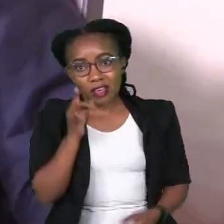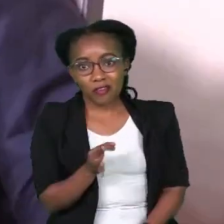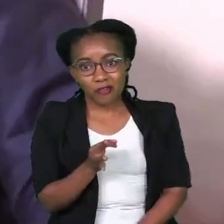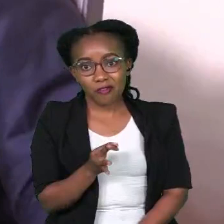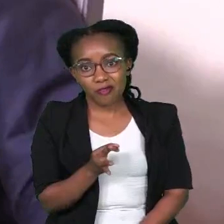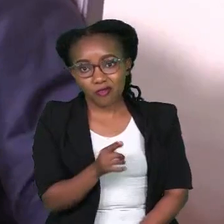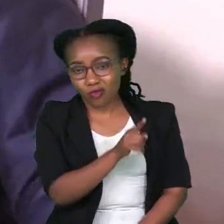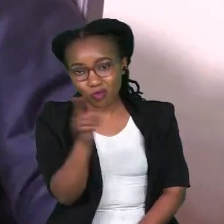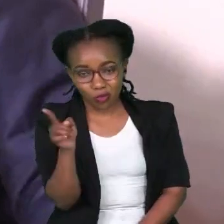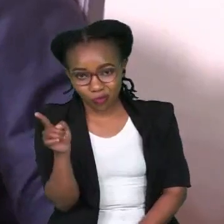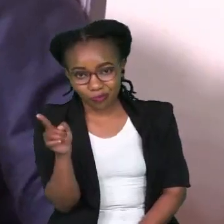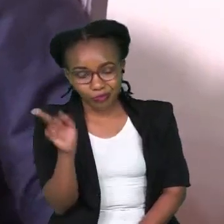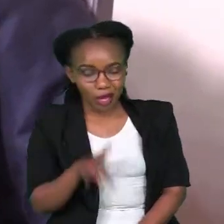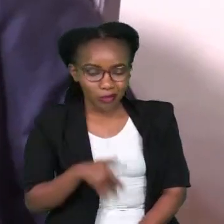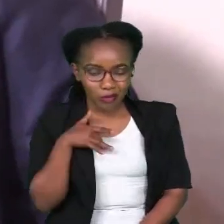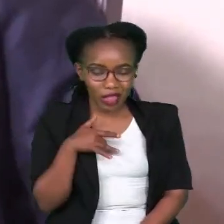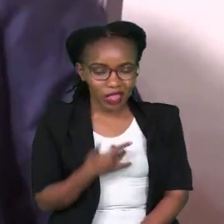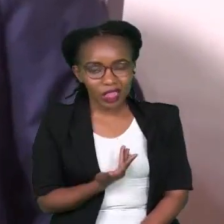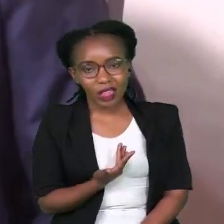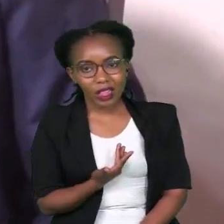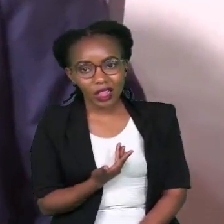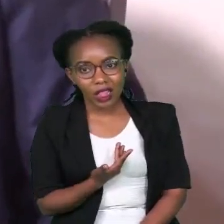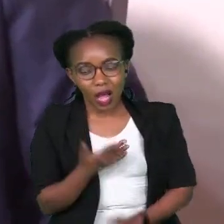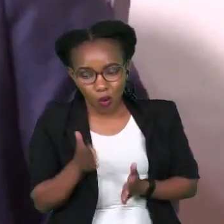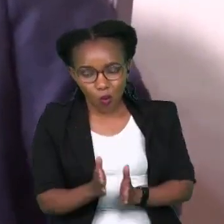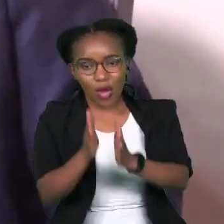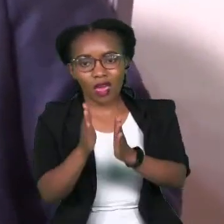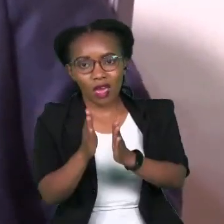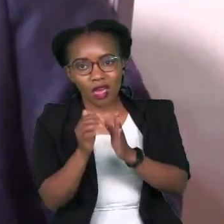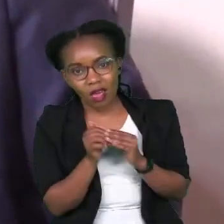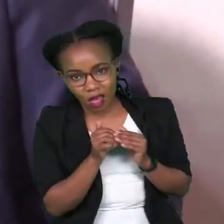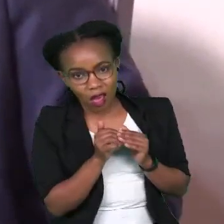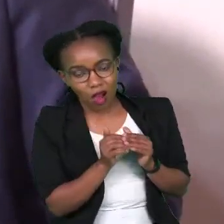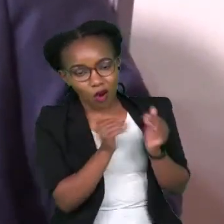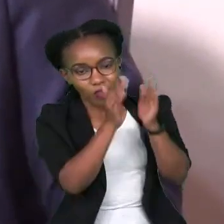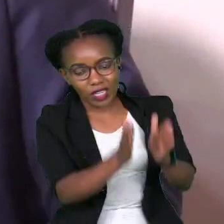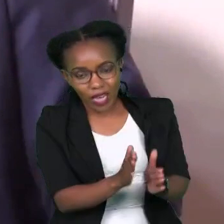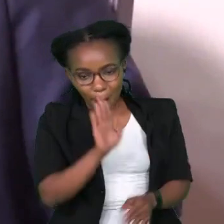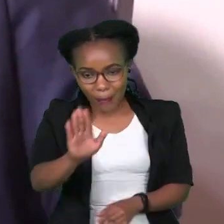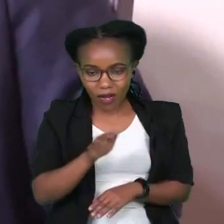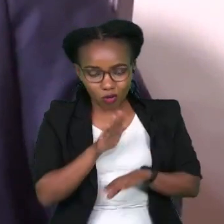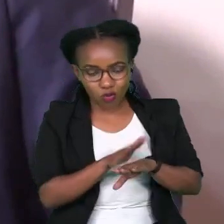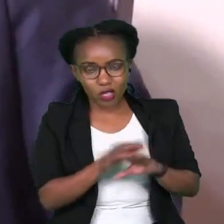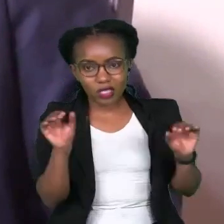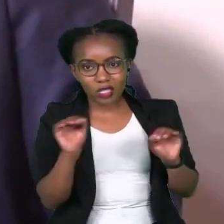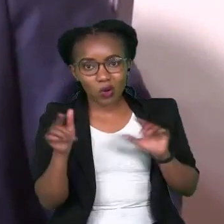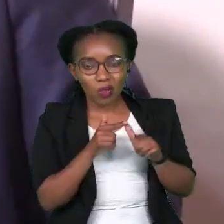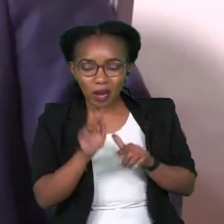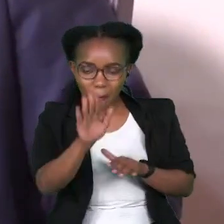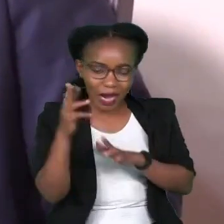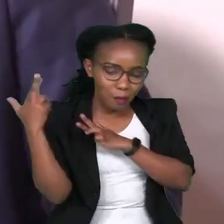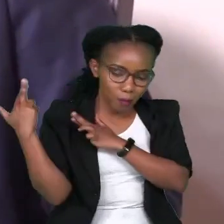kwamba sera ama mwelekeo wa mkubwa wako haukupendezi, basi ni jukumu